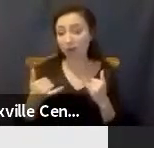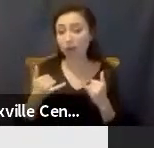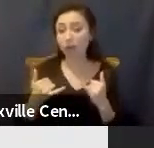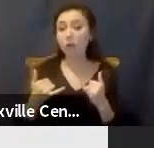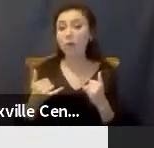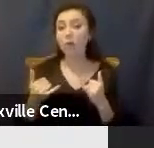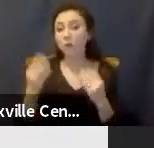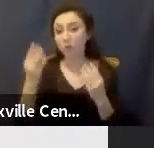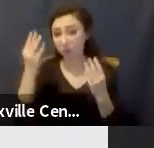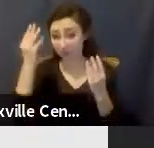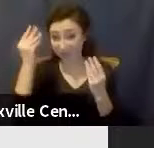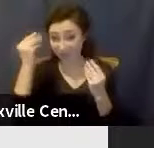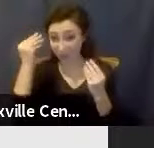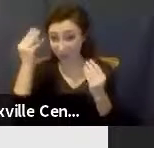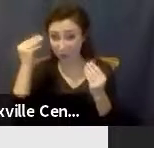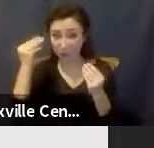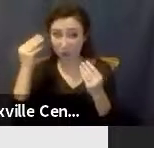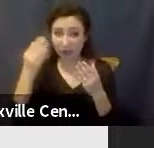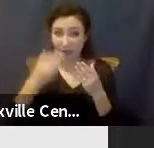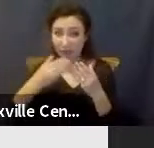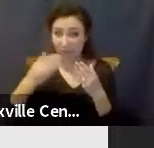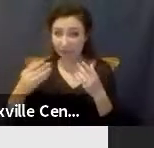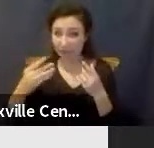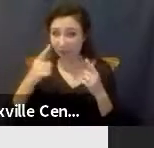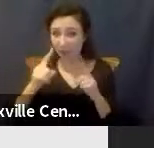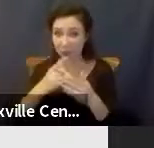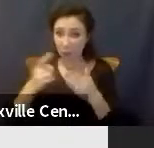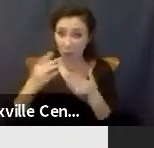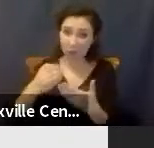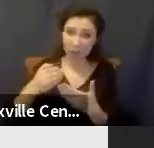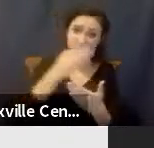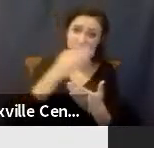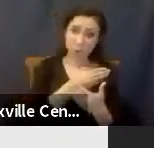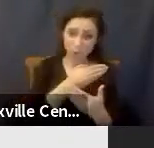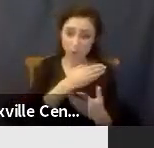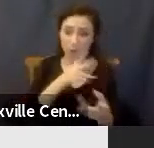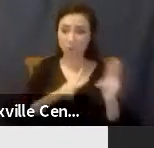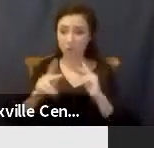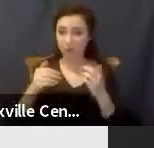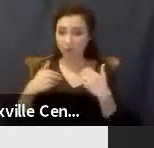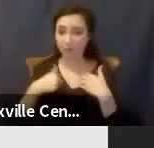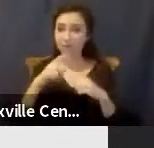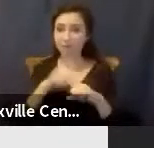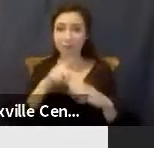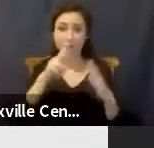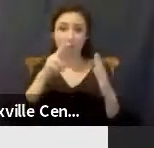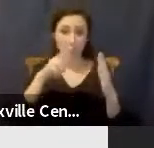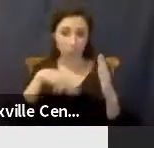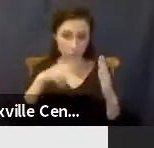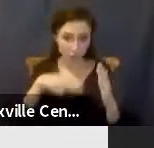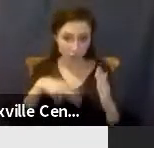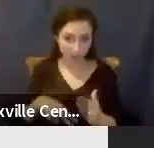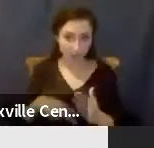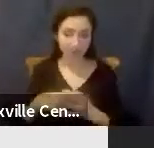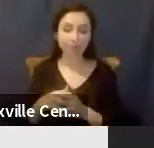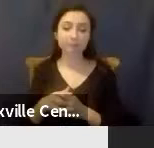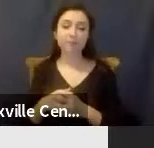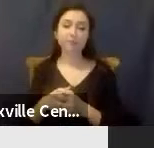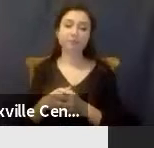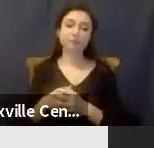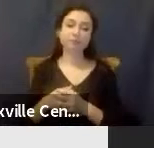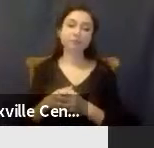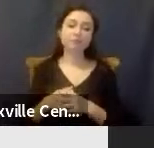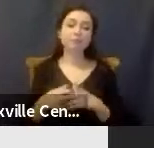even consider that things get in a week ahead of time, so people have time to read them. And